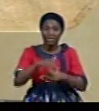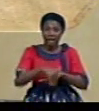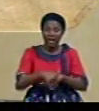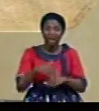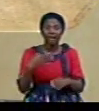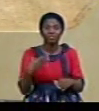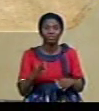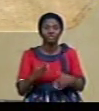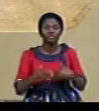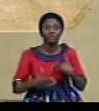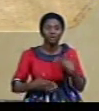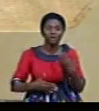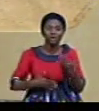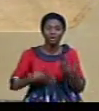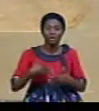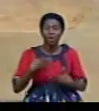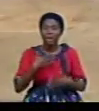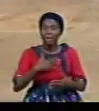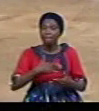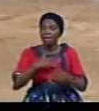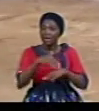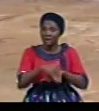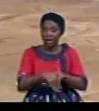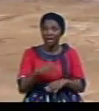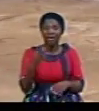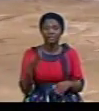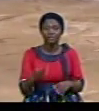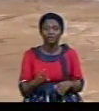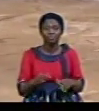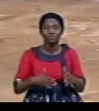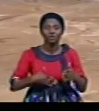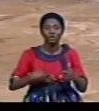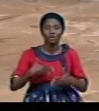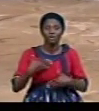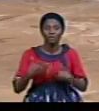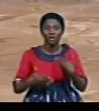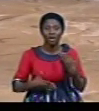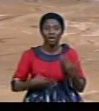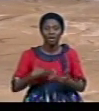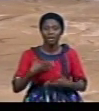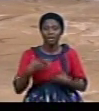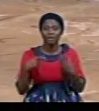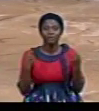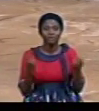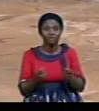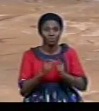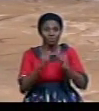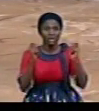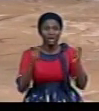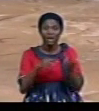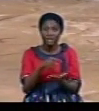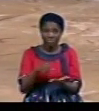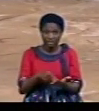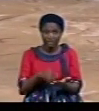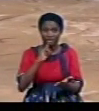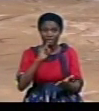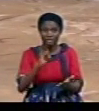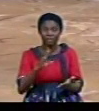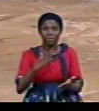my Knights Of Joy my nights of Joy Hallelujah